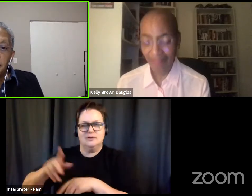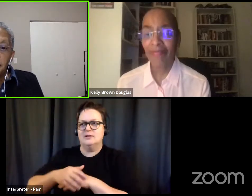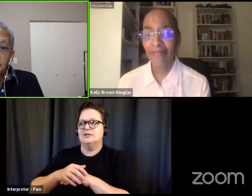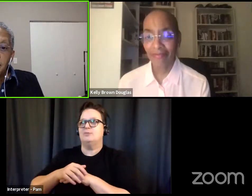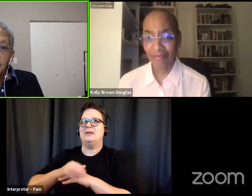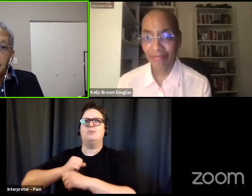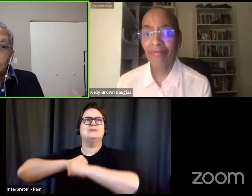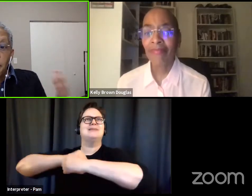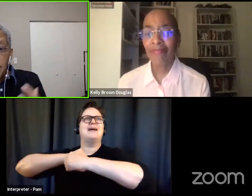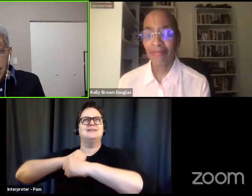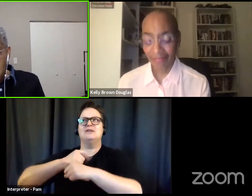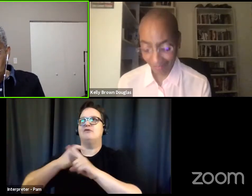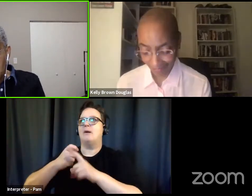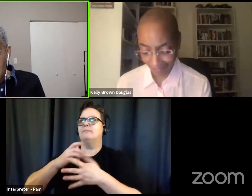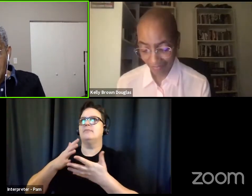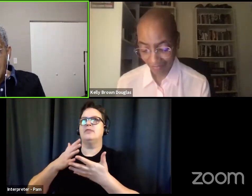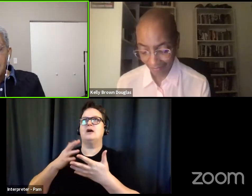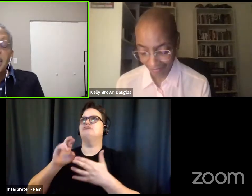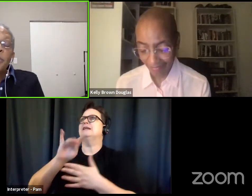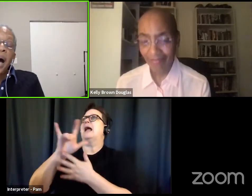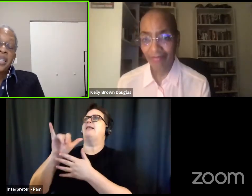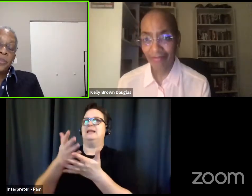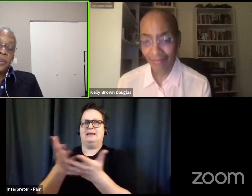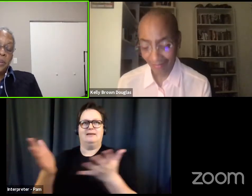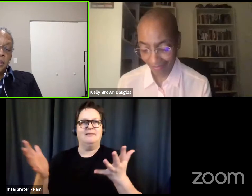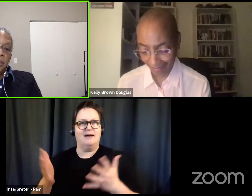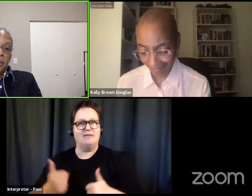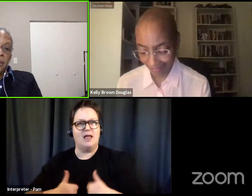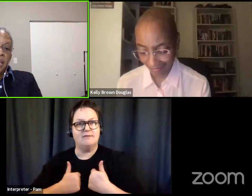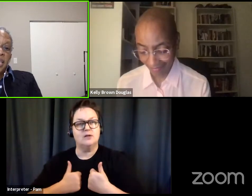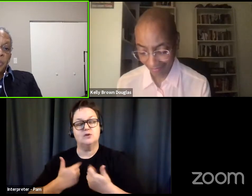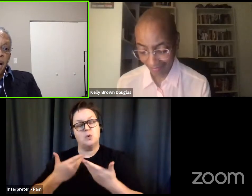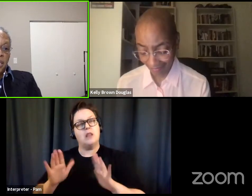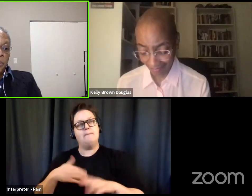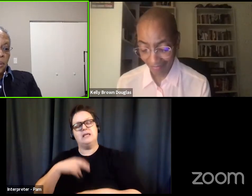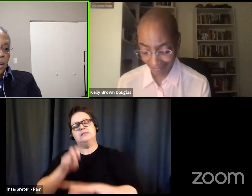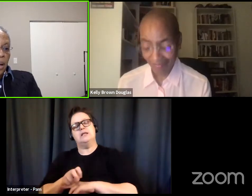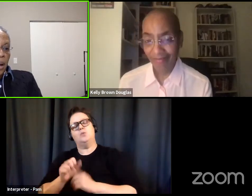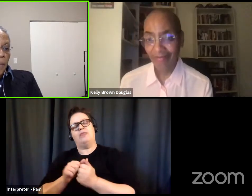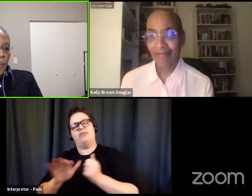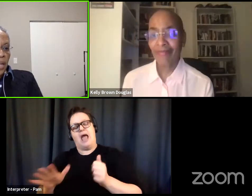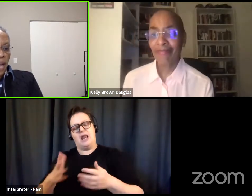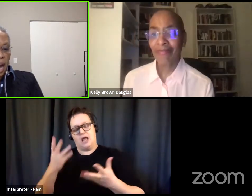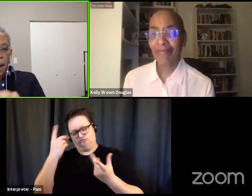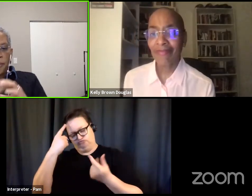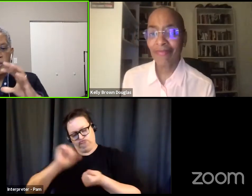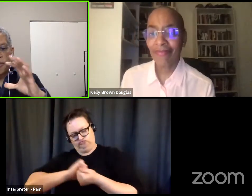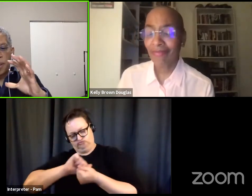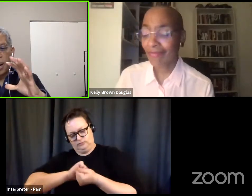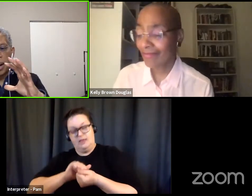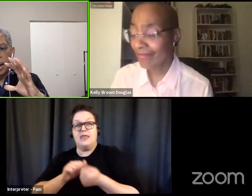life. So let me sit with that. That's possible. That's possible. But